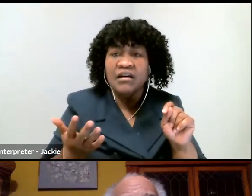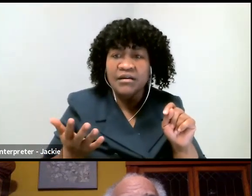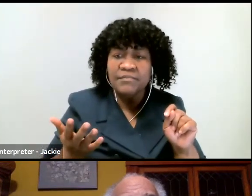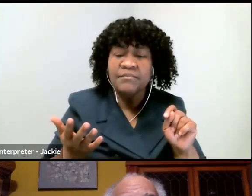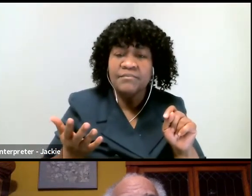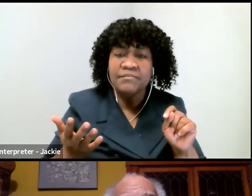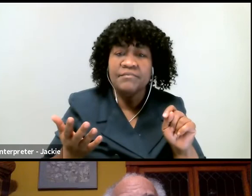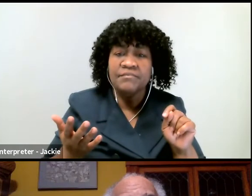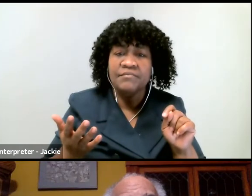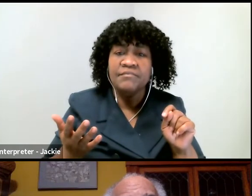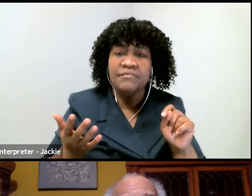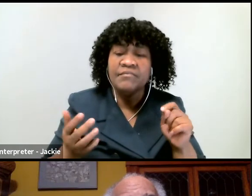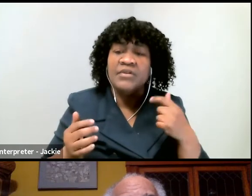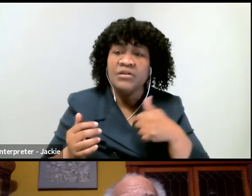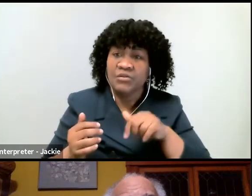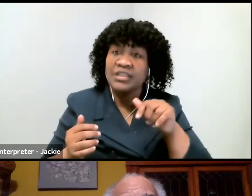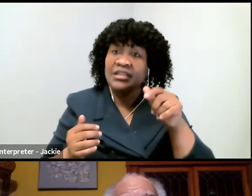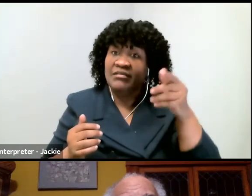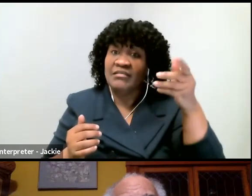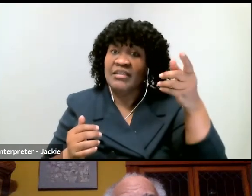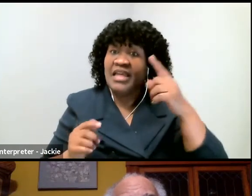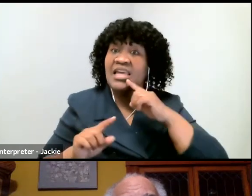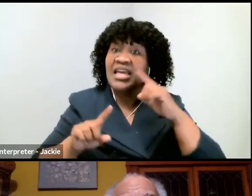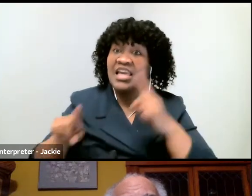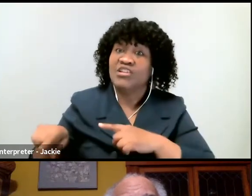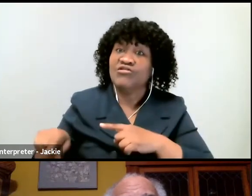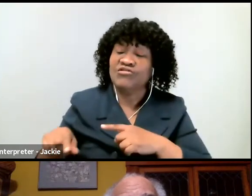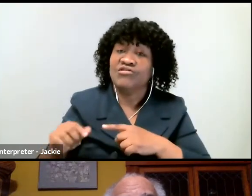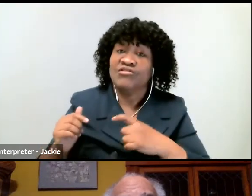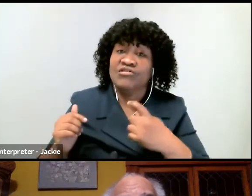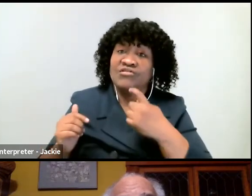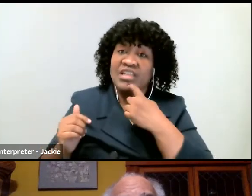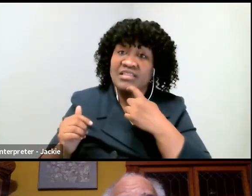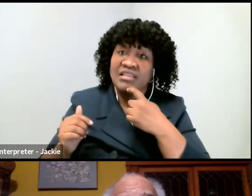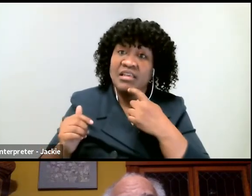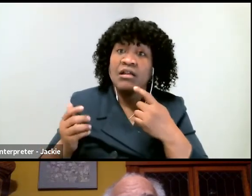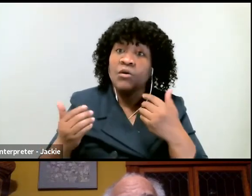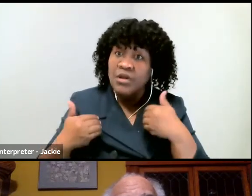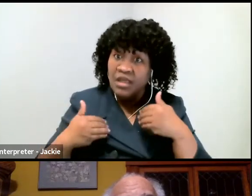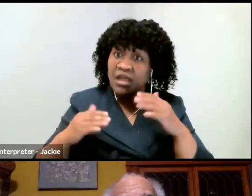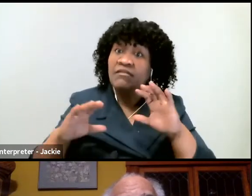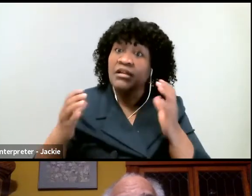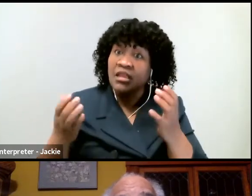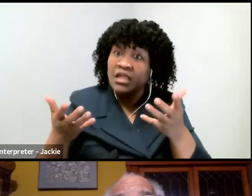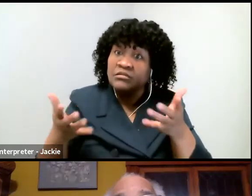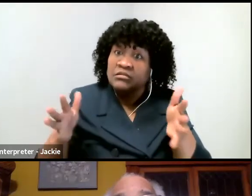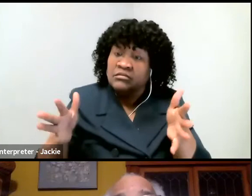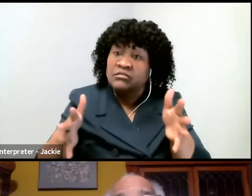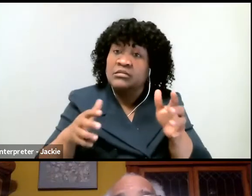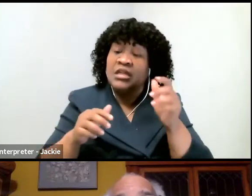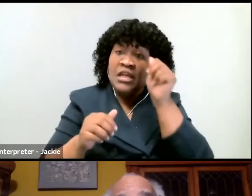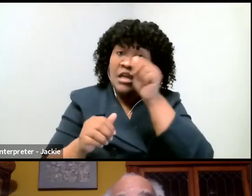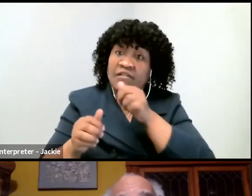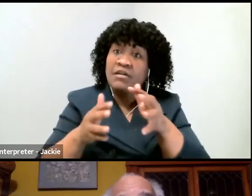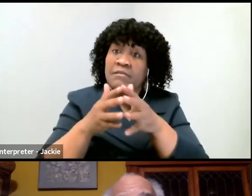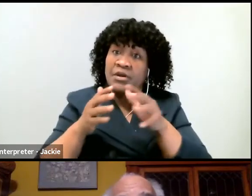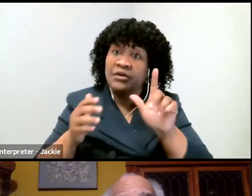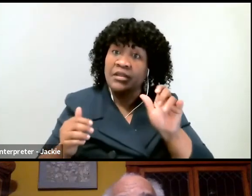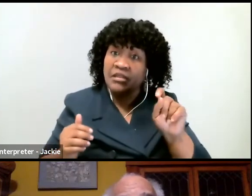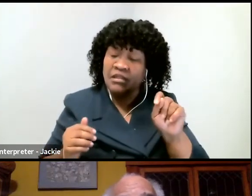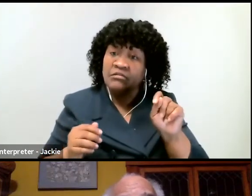And we got a response, which was that there was a class in African-American literature that was taught by a